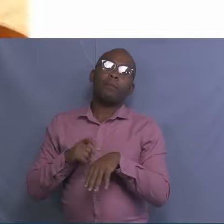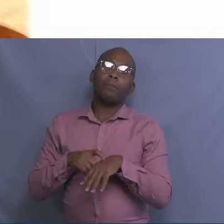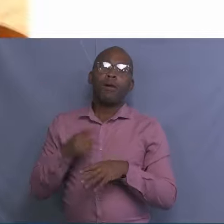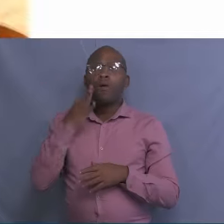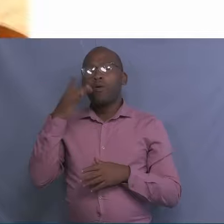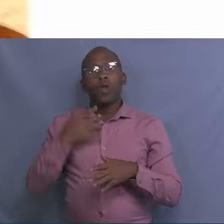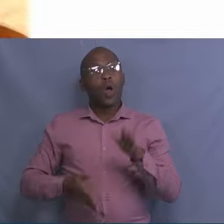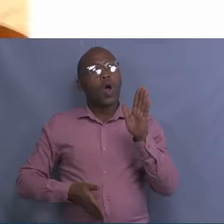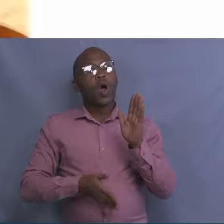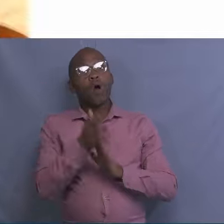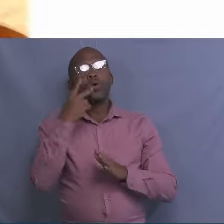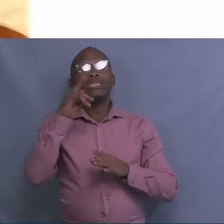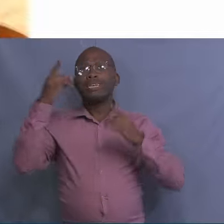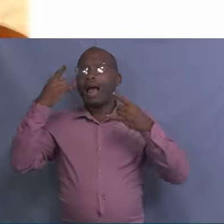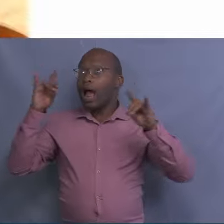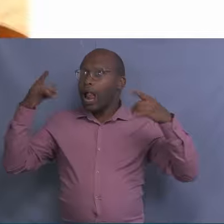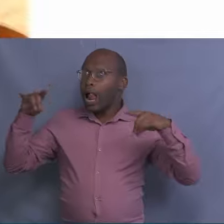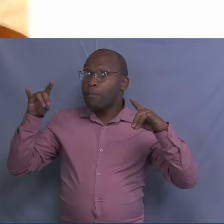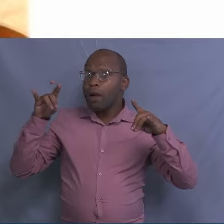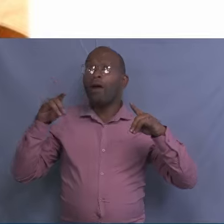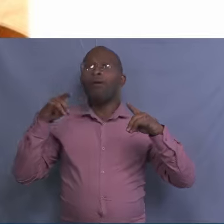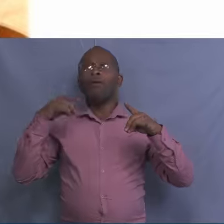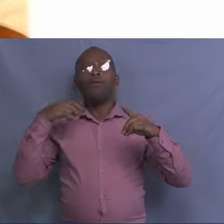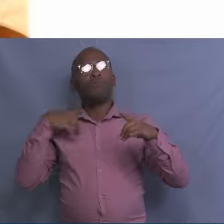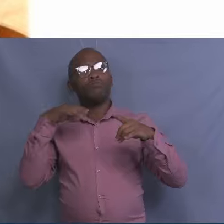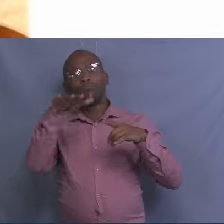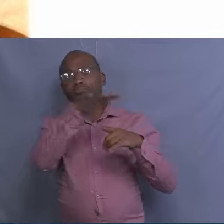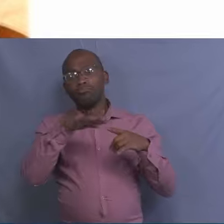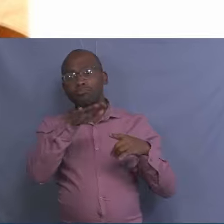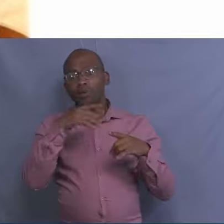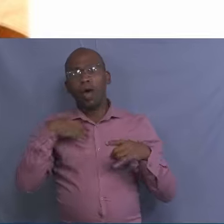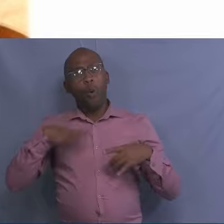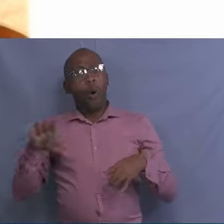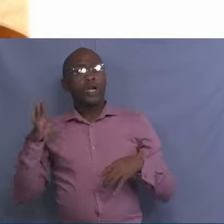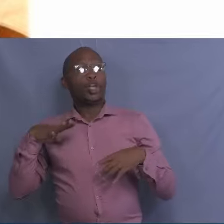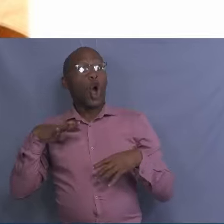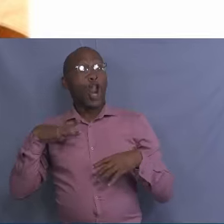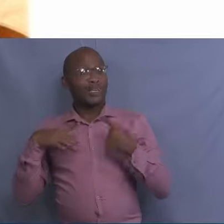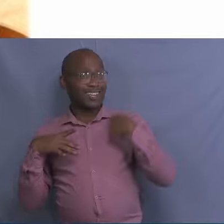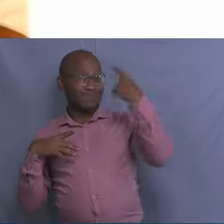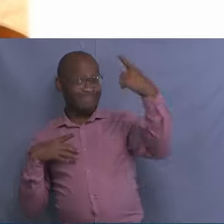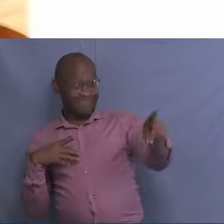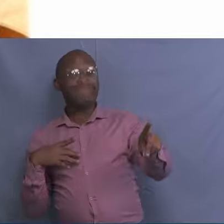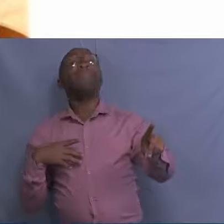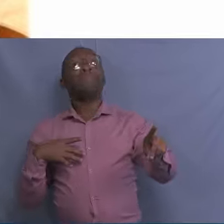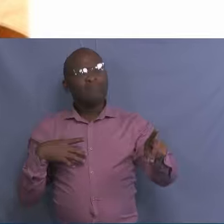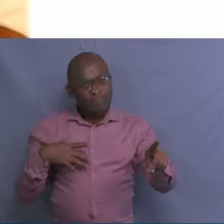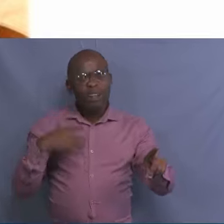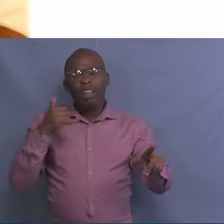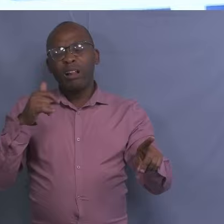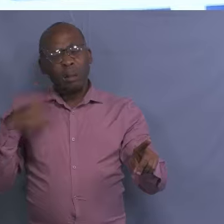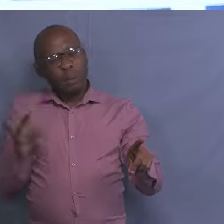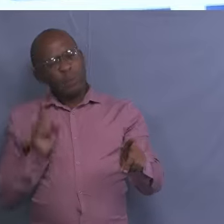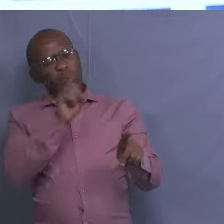are activities that you can partake in as a tourist in that particular business, you'll find that